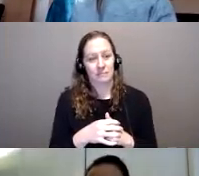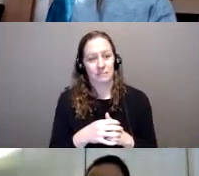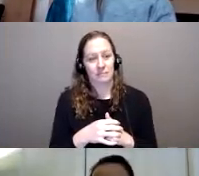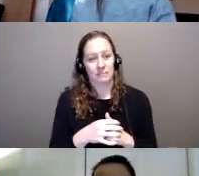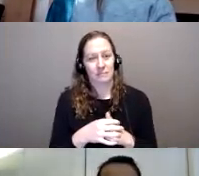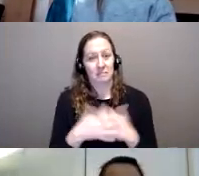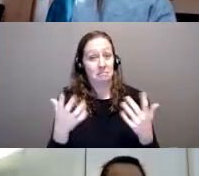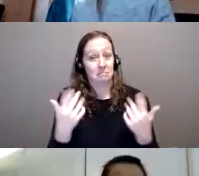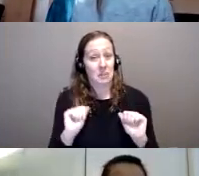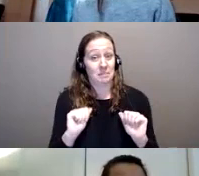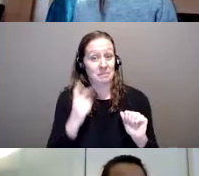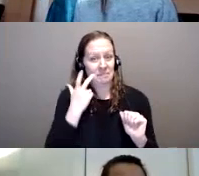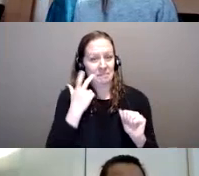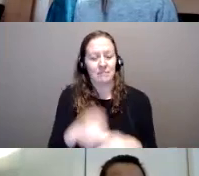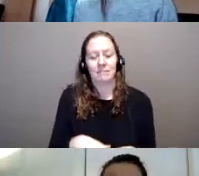let's give it a go.